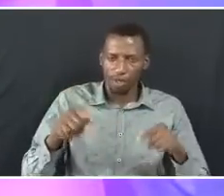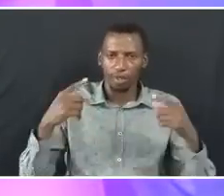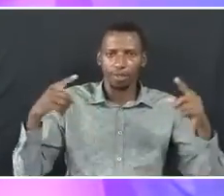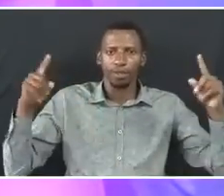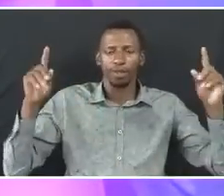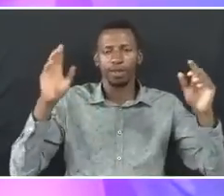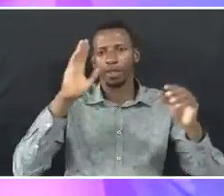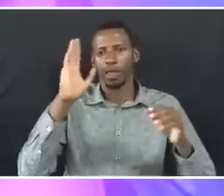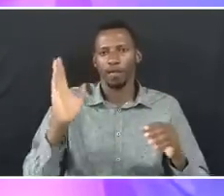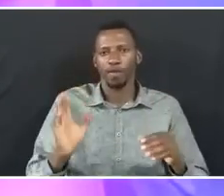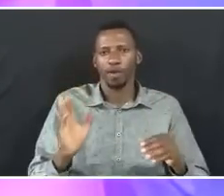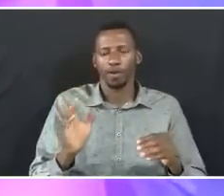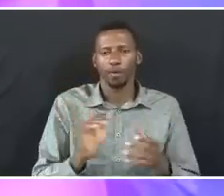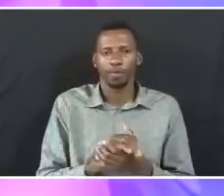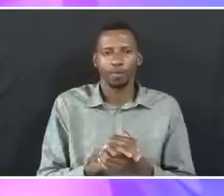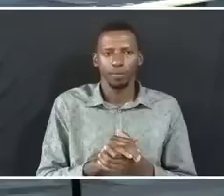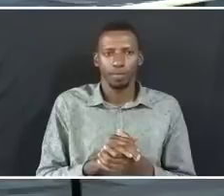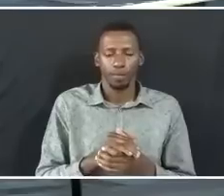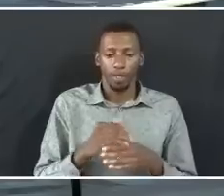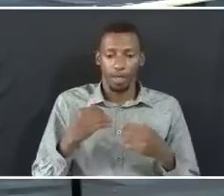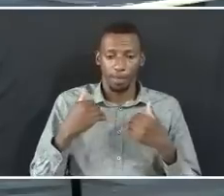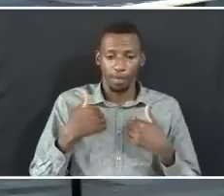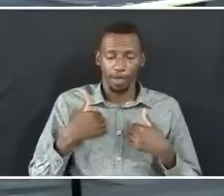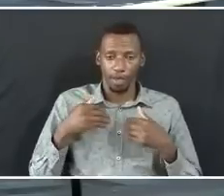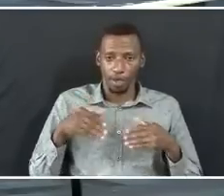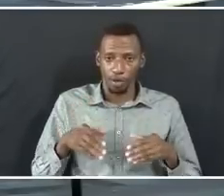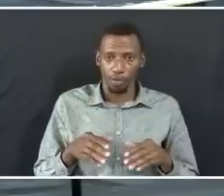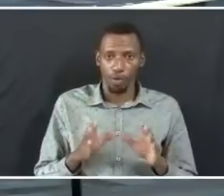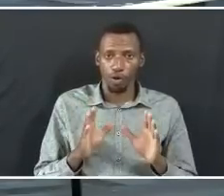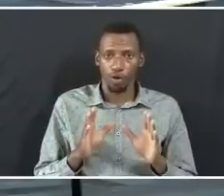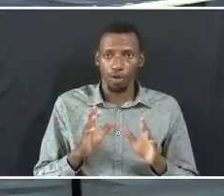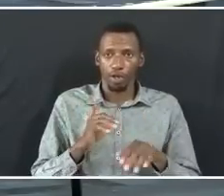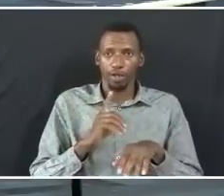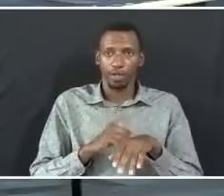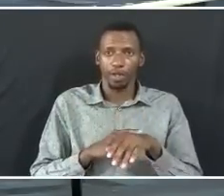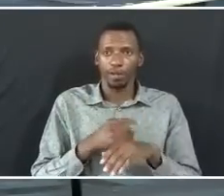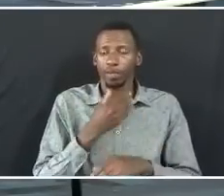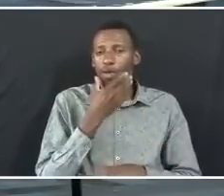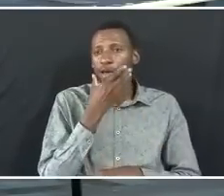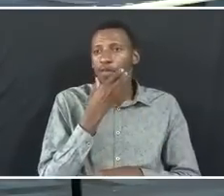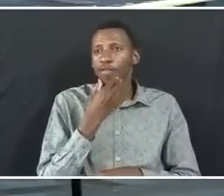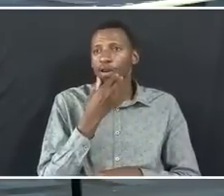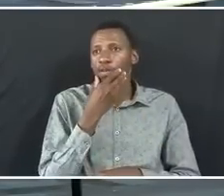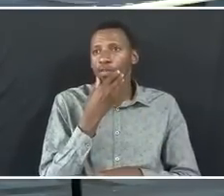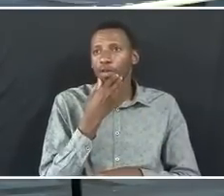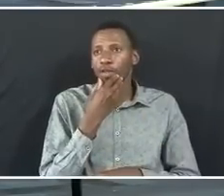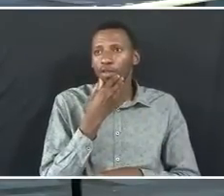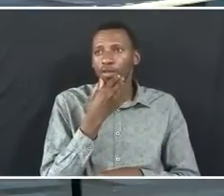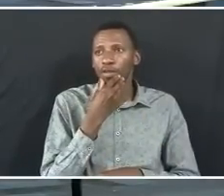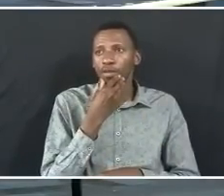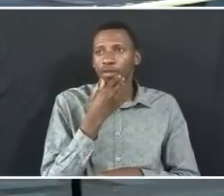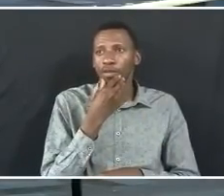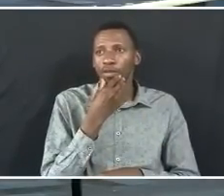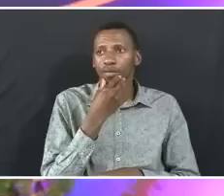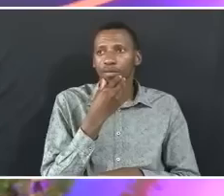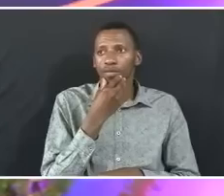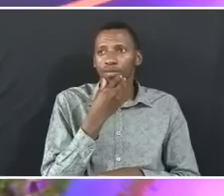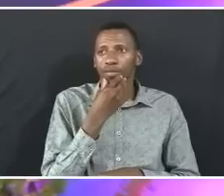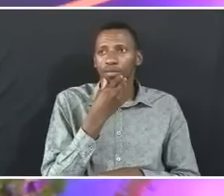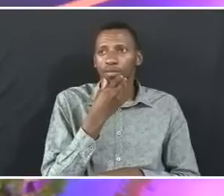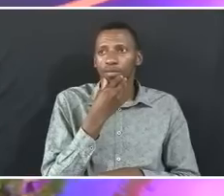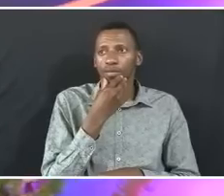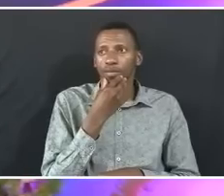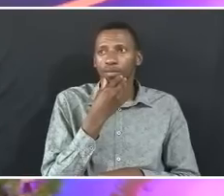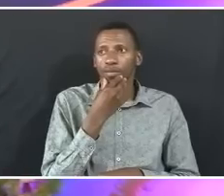we speak, I was born when my father was long dead. My grandfather. My father was class